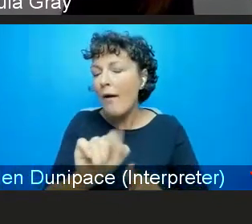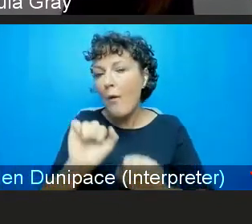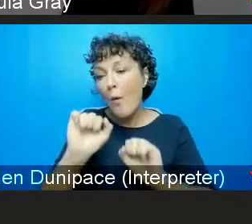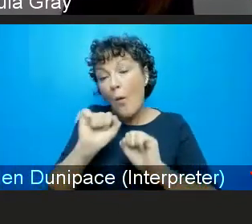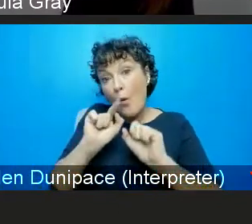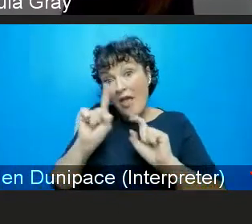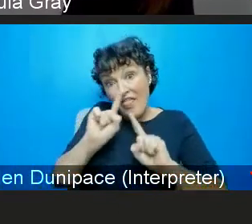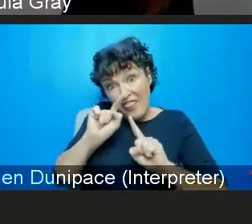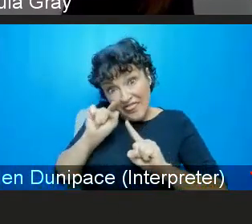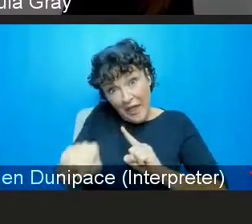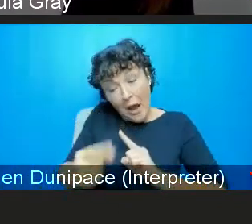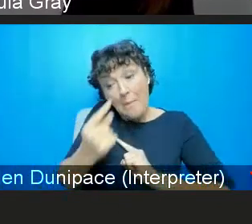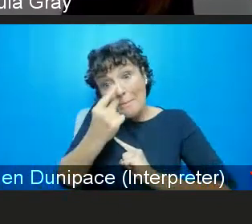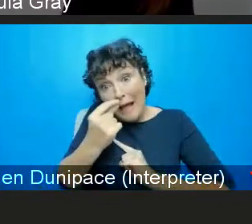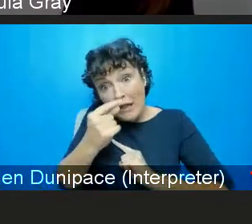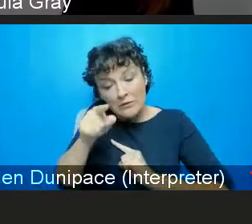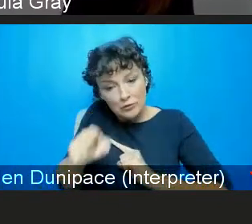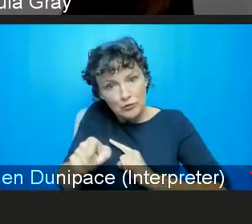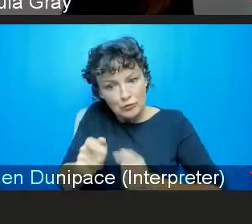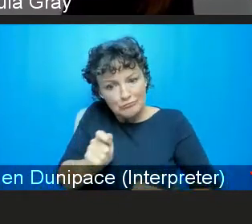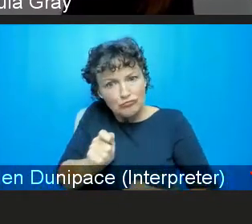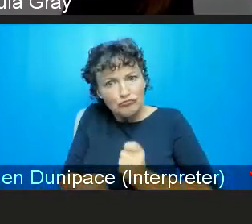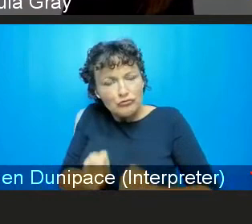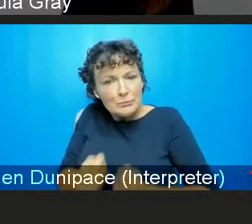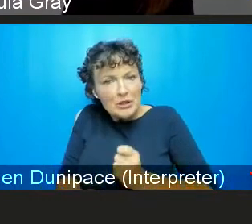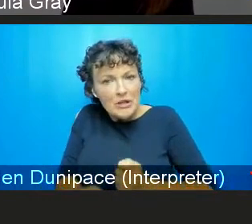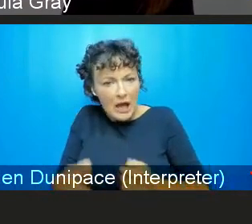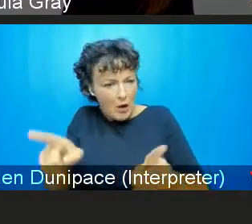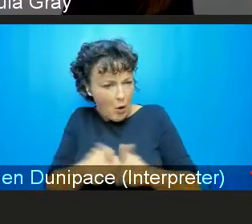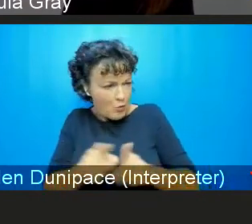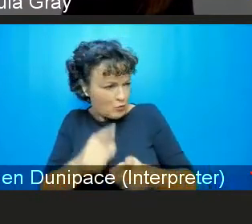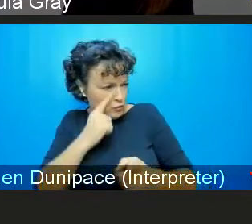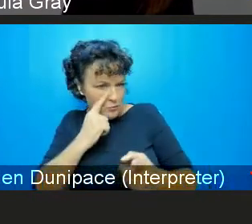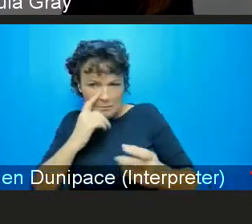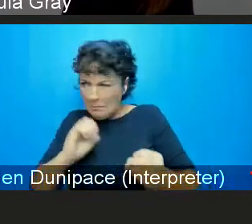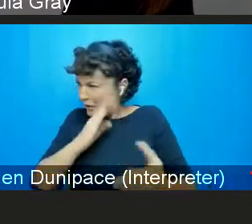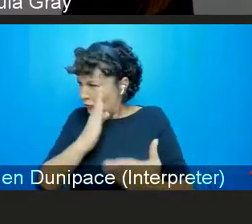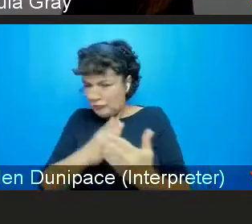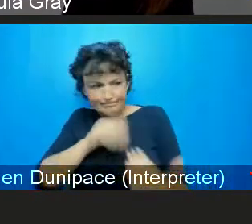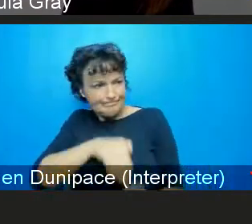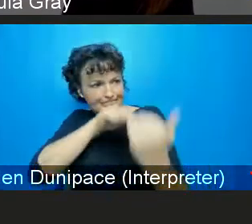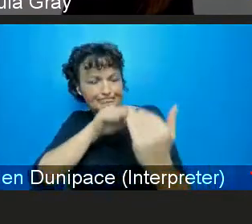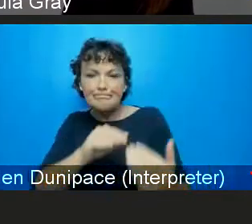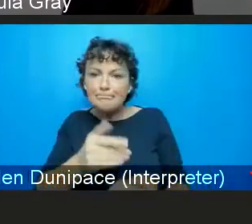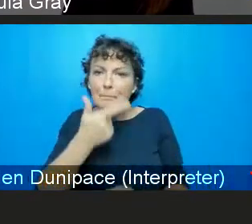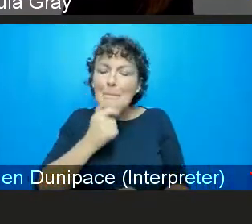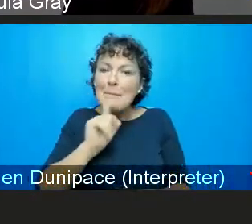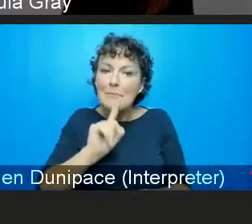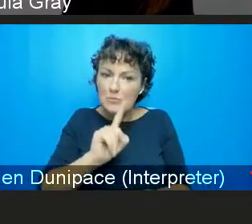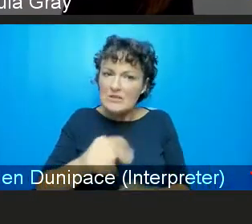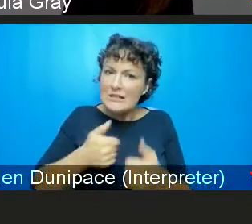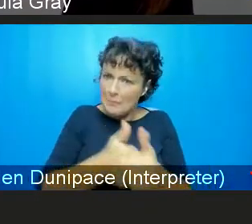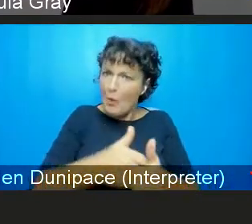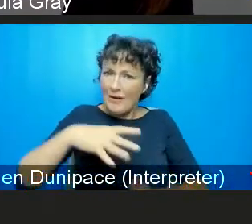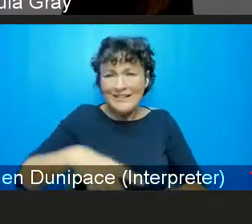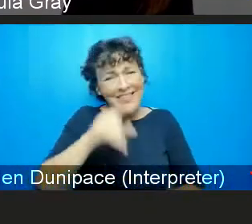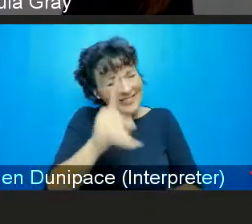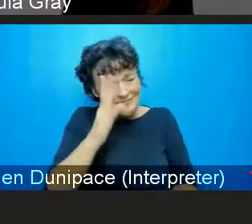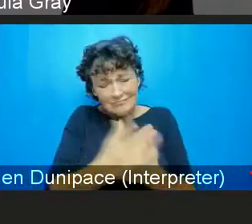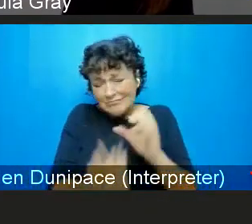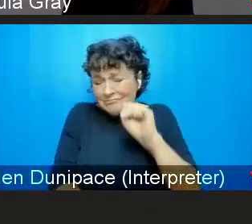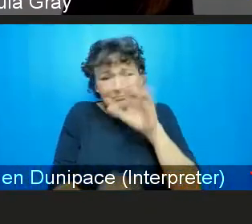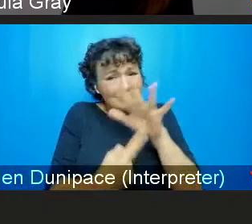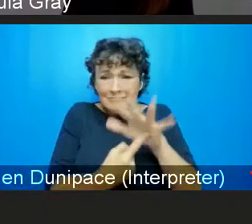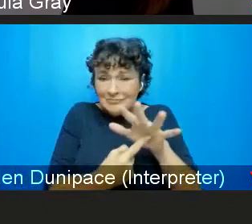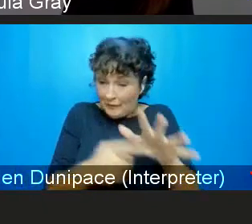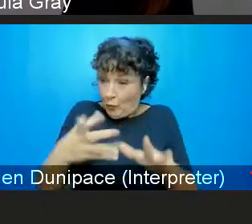workplace adjustments and reasonable adjustments and to address people's workplace support needs. That's really the essential ingredient, if you like, of being